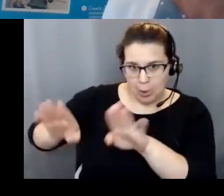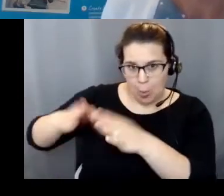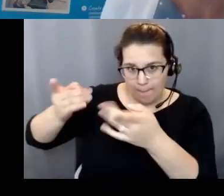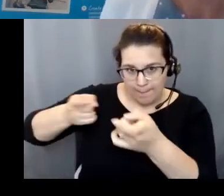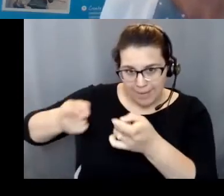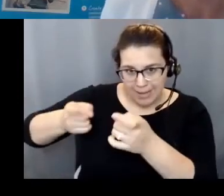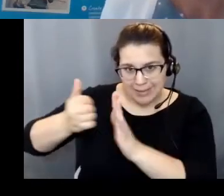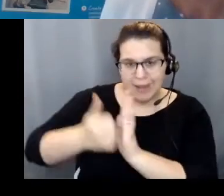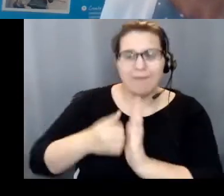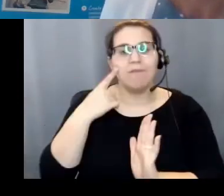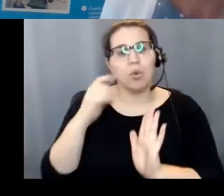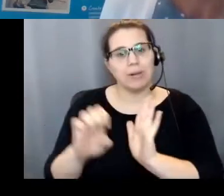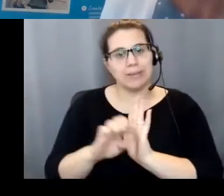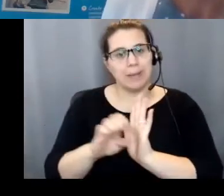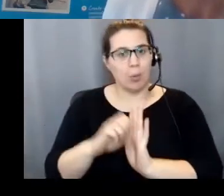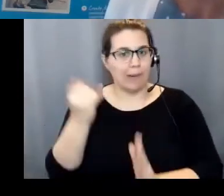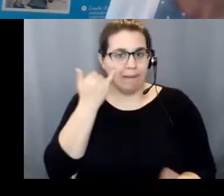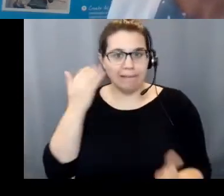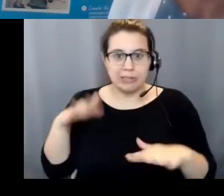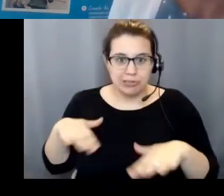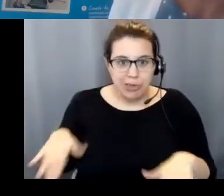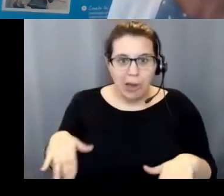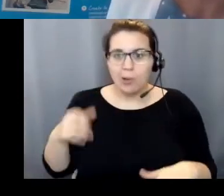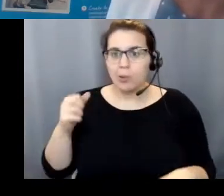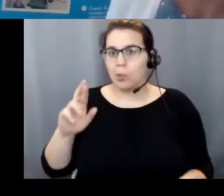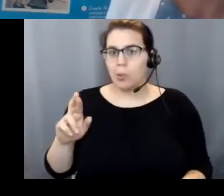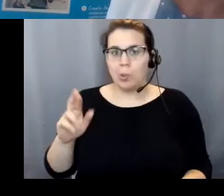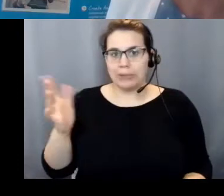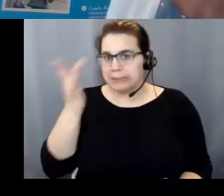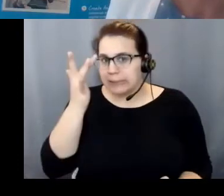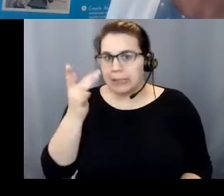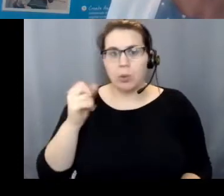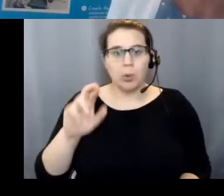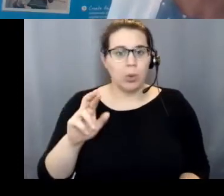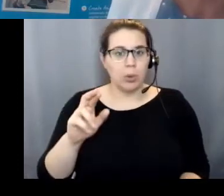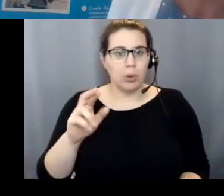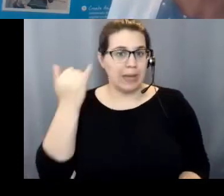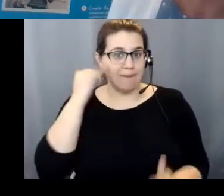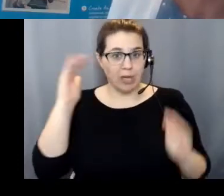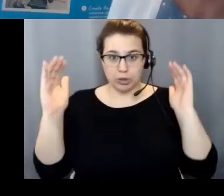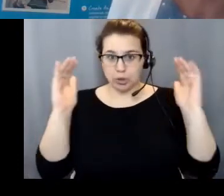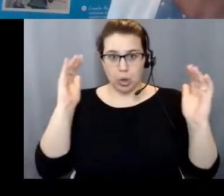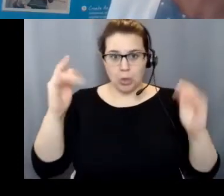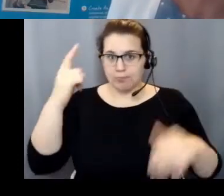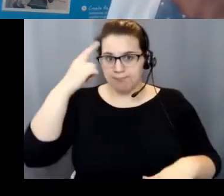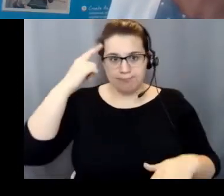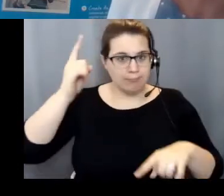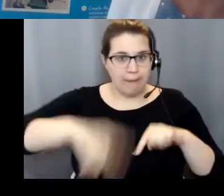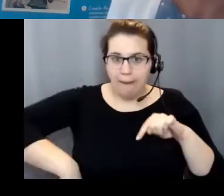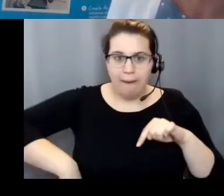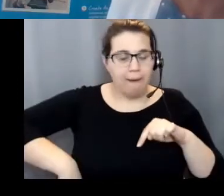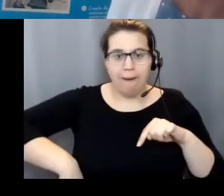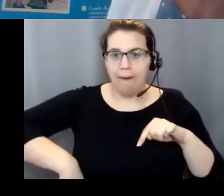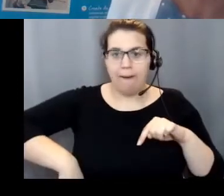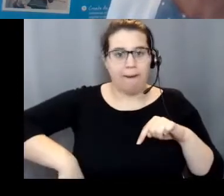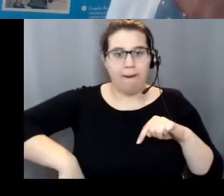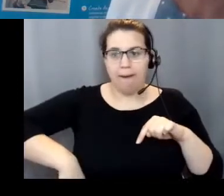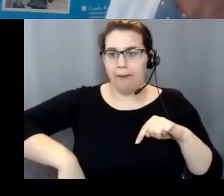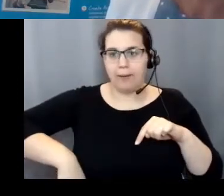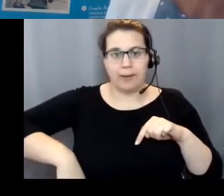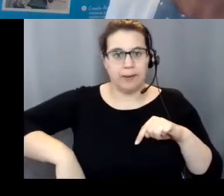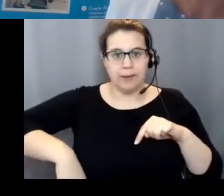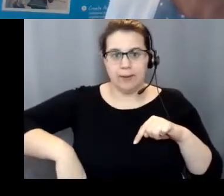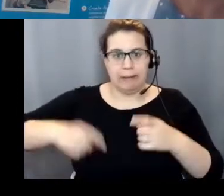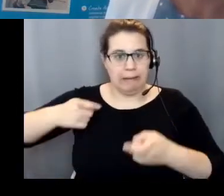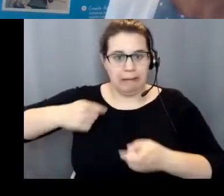for example, it's a child, or if it's an adult with a disability who is not able or willing to enroll and manage the account, then